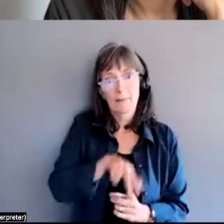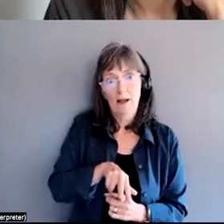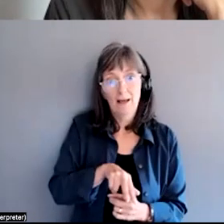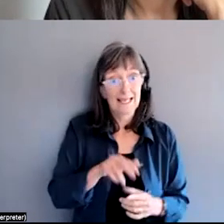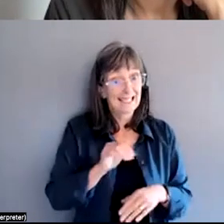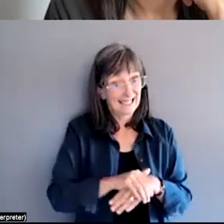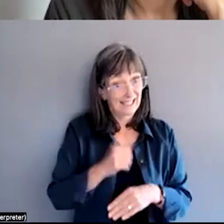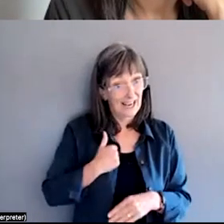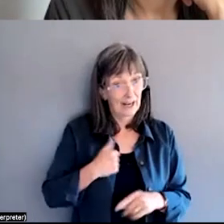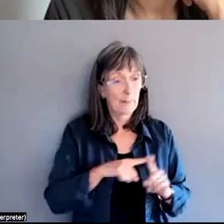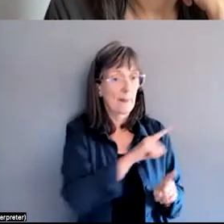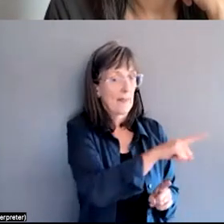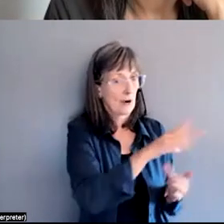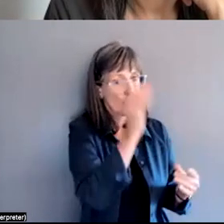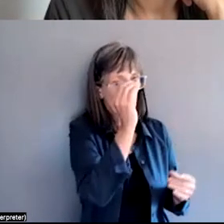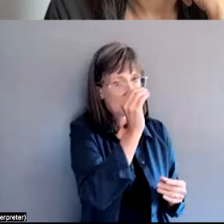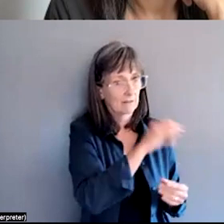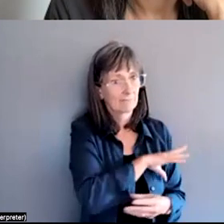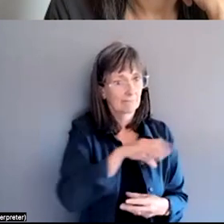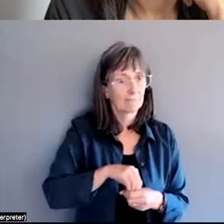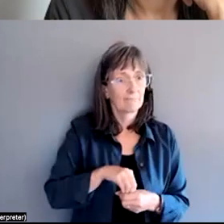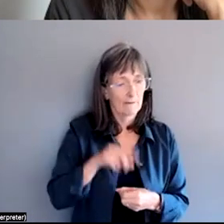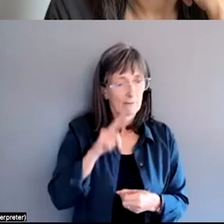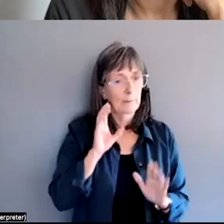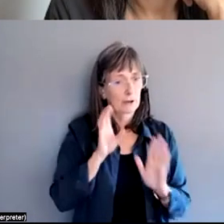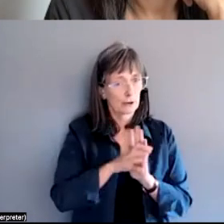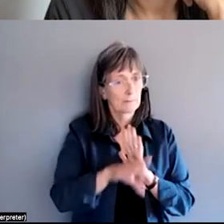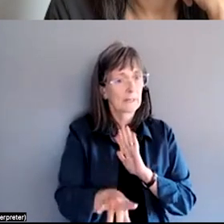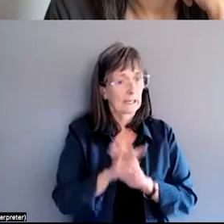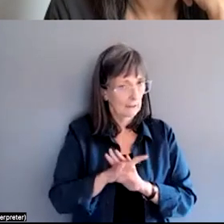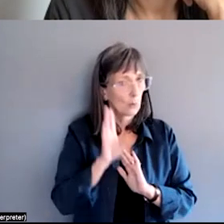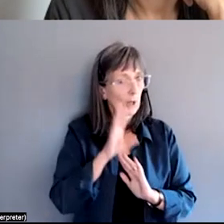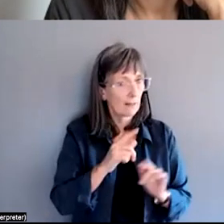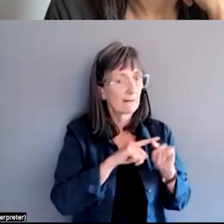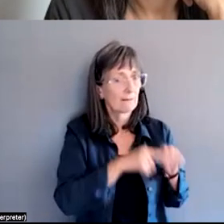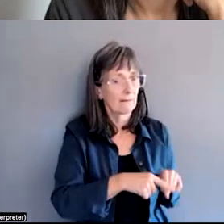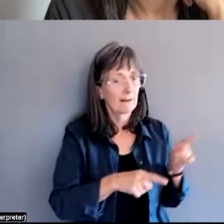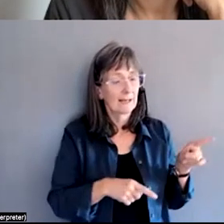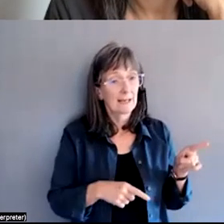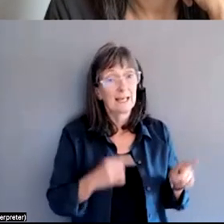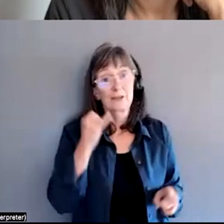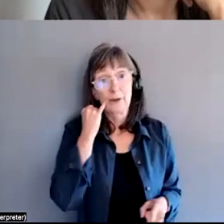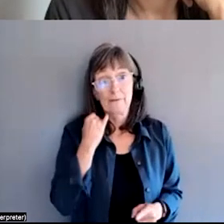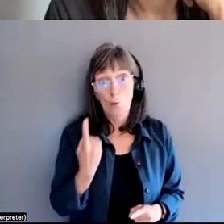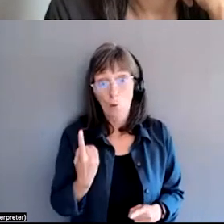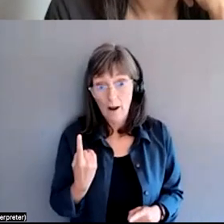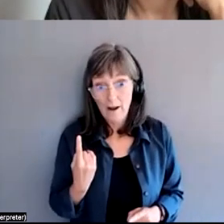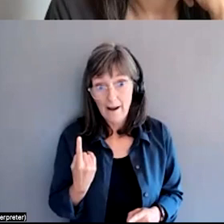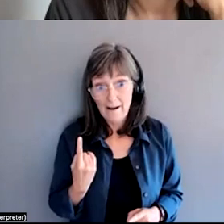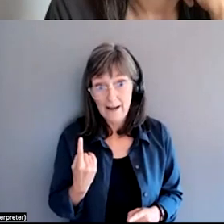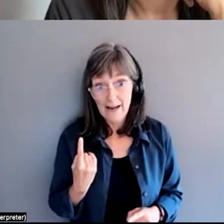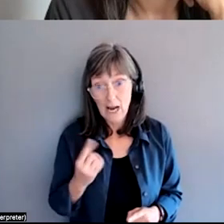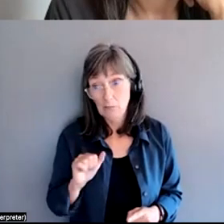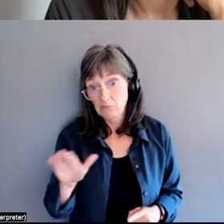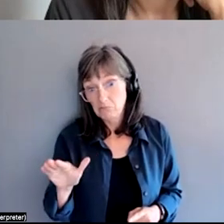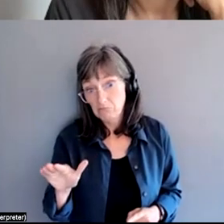Canada. So we know that we're like, I can get away with the one, and then there might be some pushback